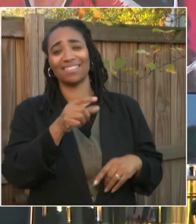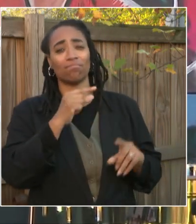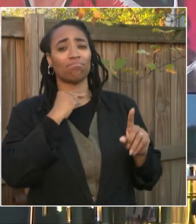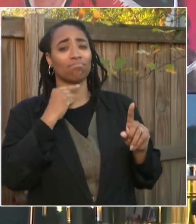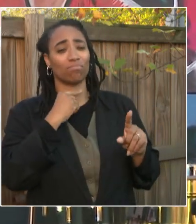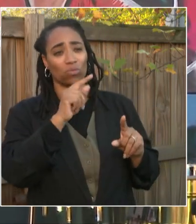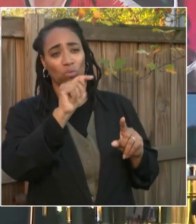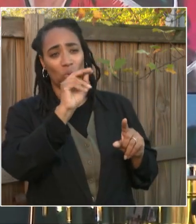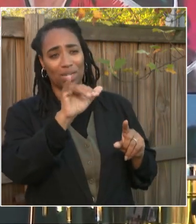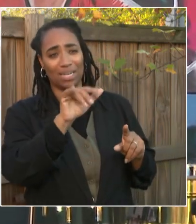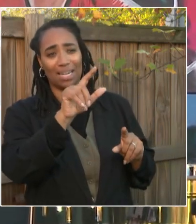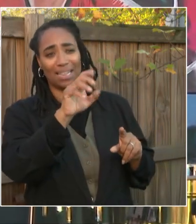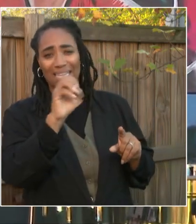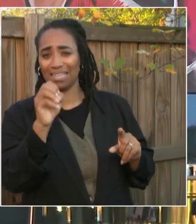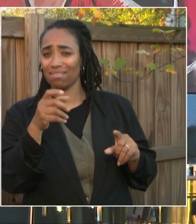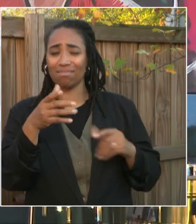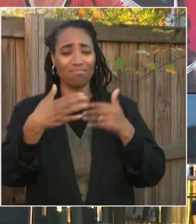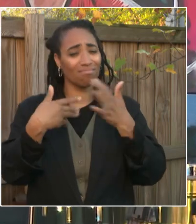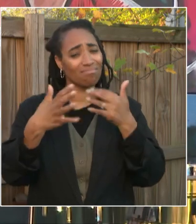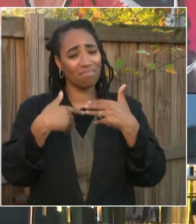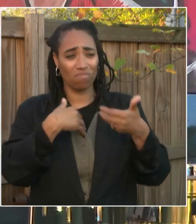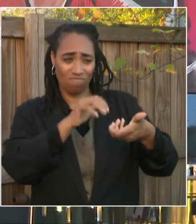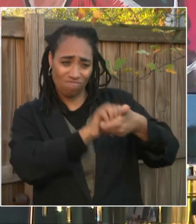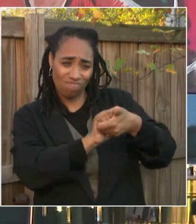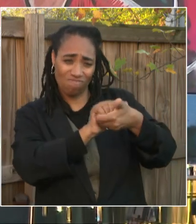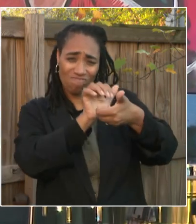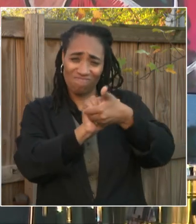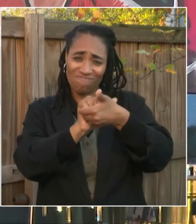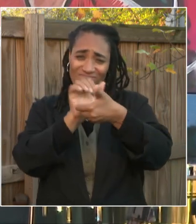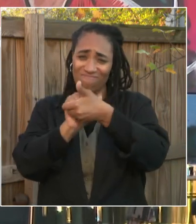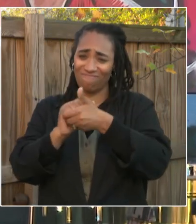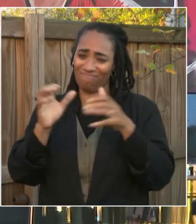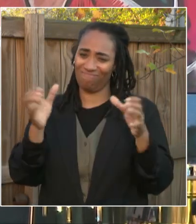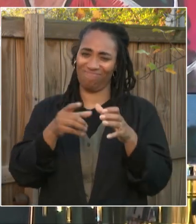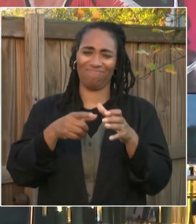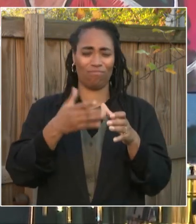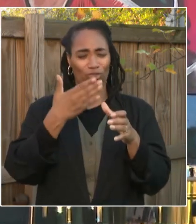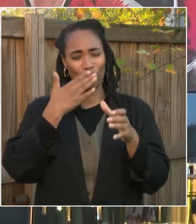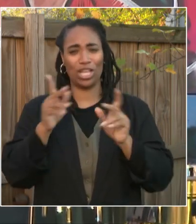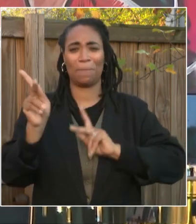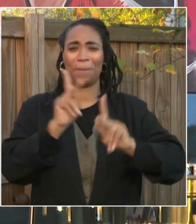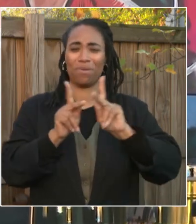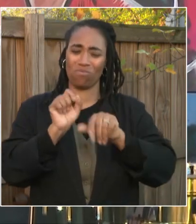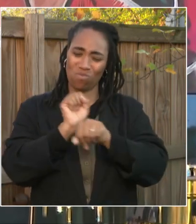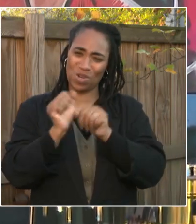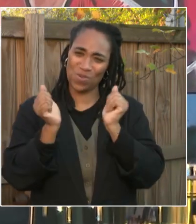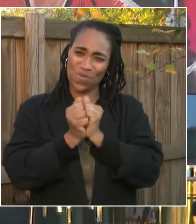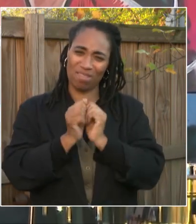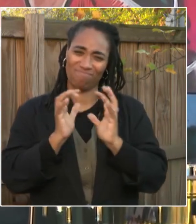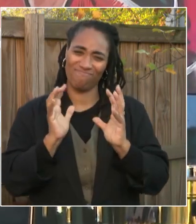with, we're going to find good people and we're going to work with them, right, to make our city better. And that's what it's all about.